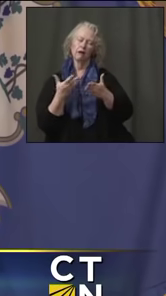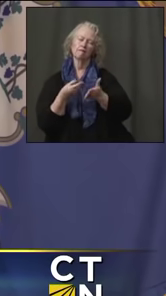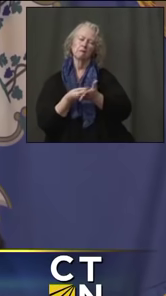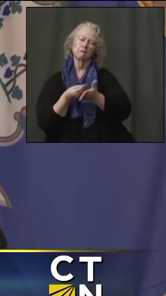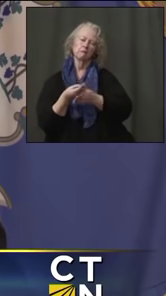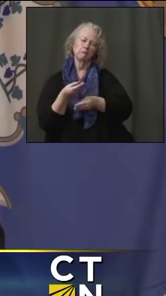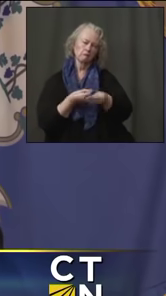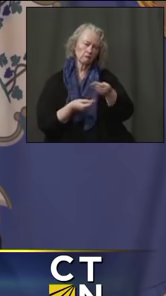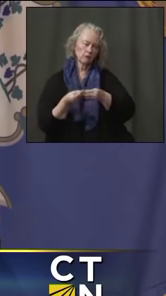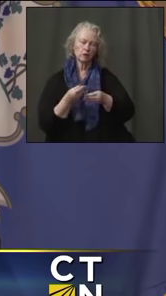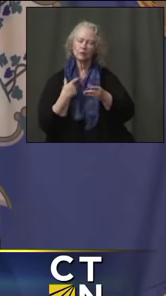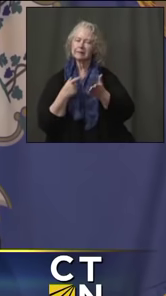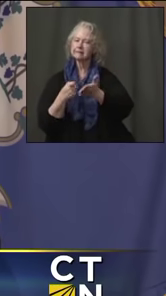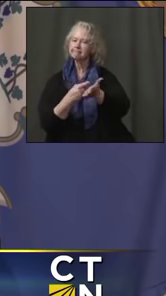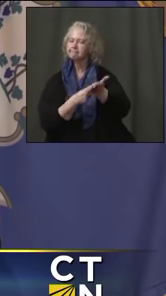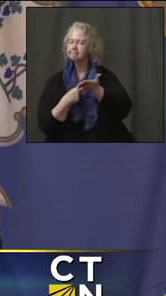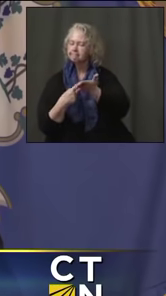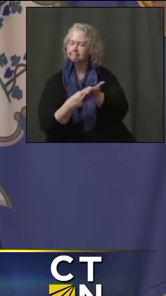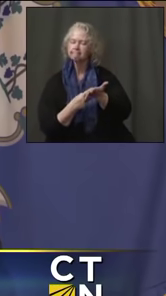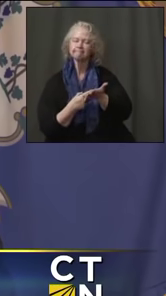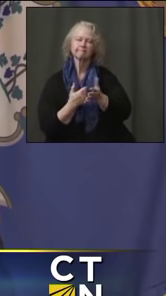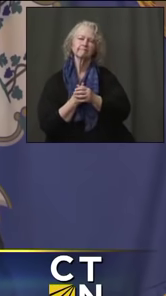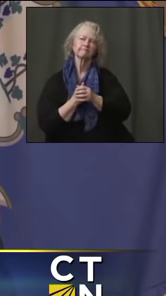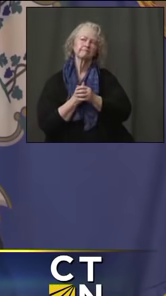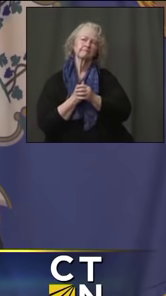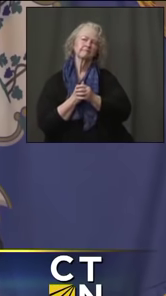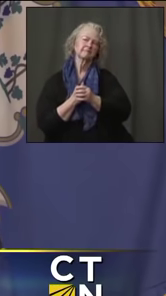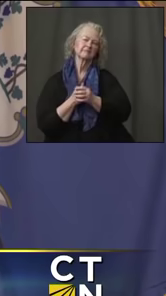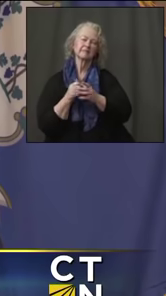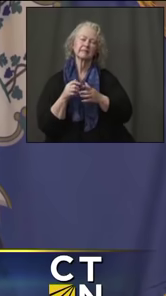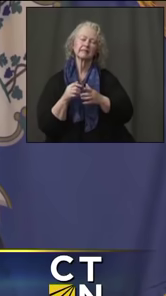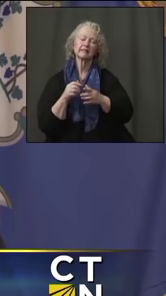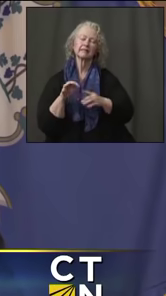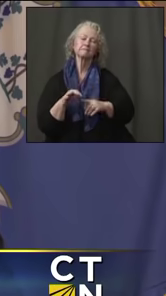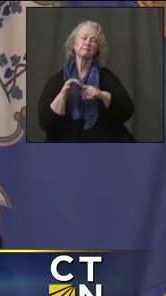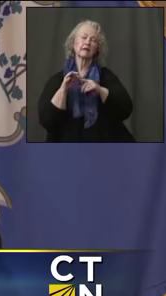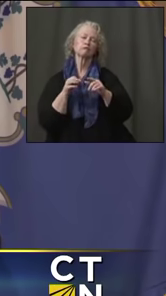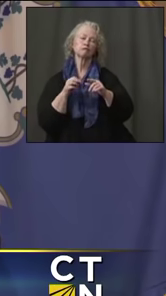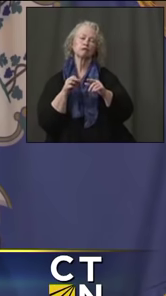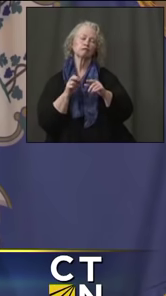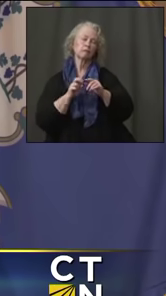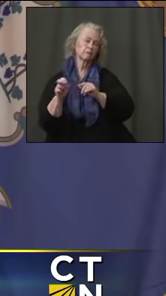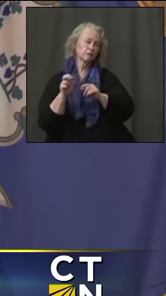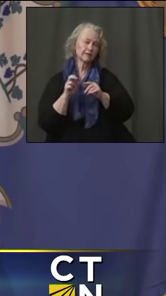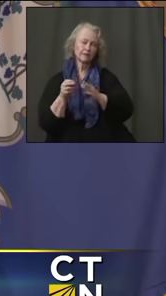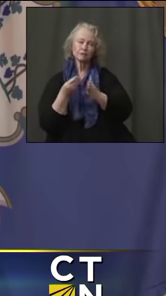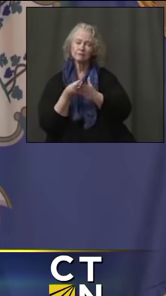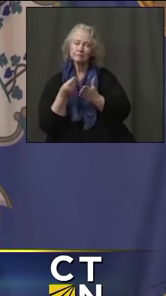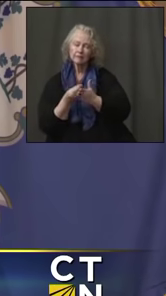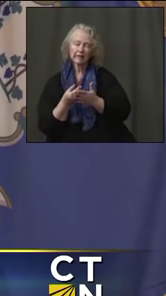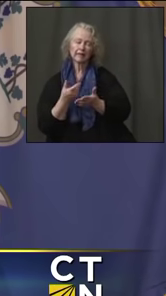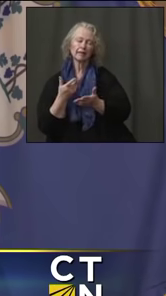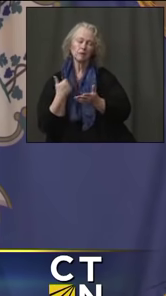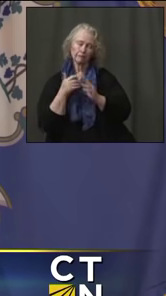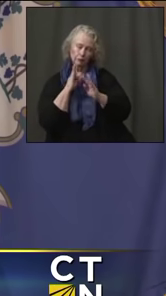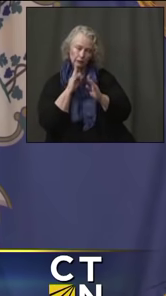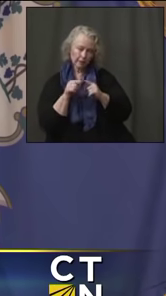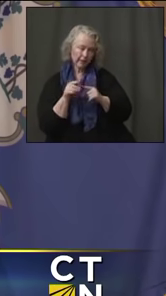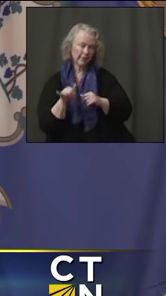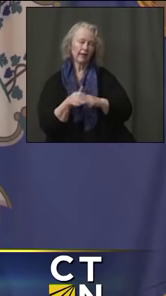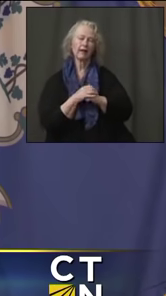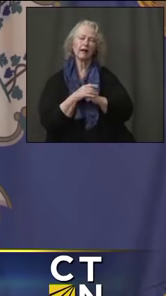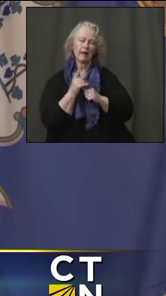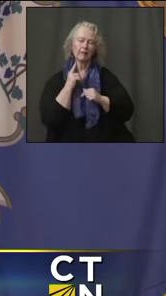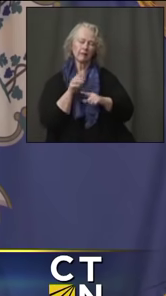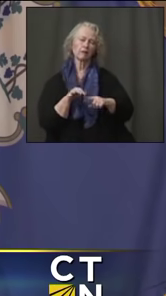like to collaborate with them on. We got the special transportation fund issues that we've got to work on. I think it'd be appropriate,